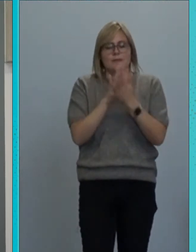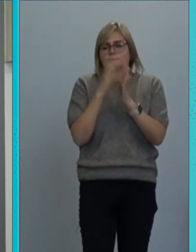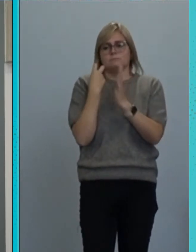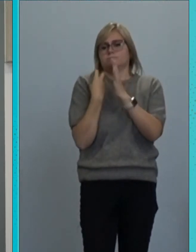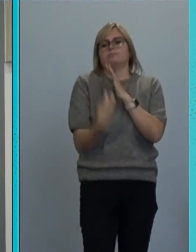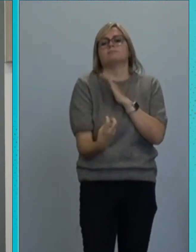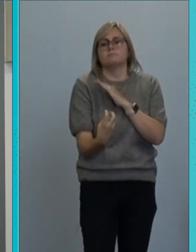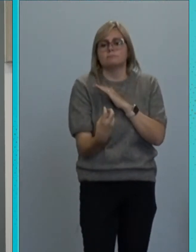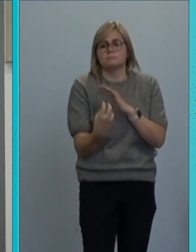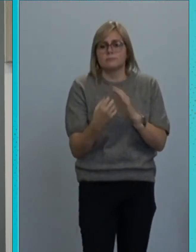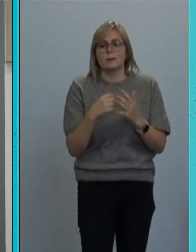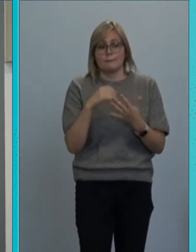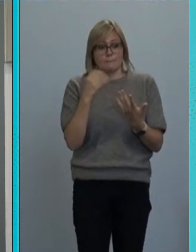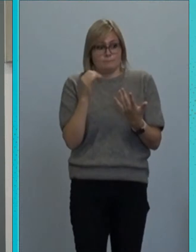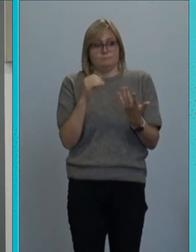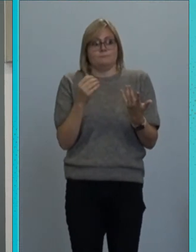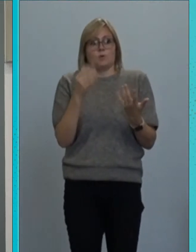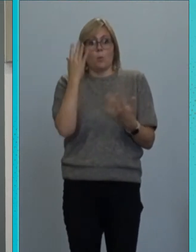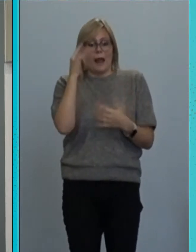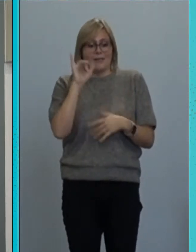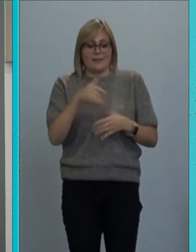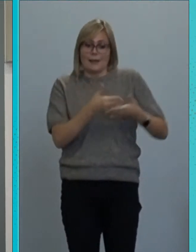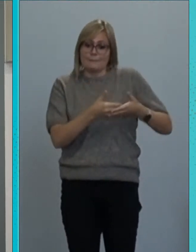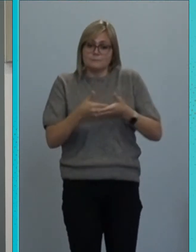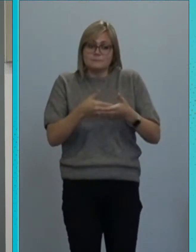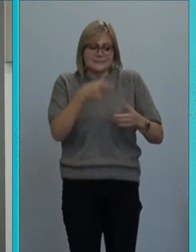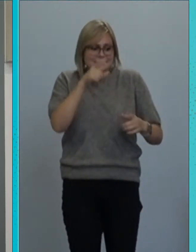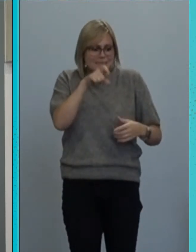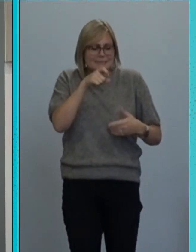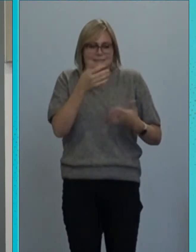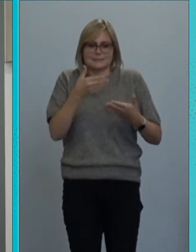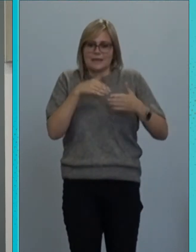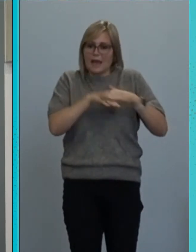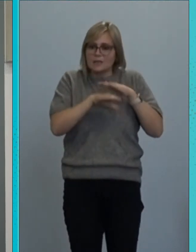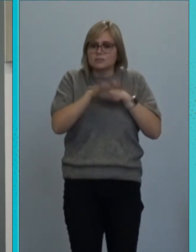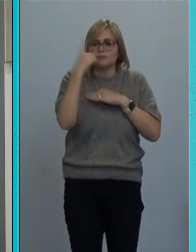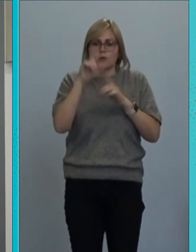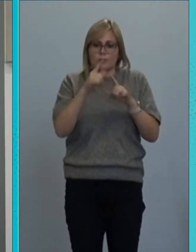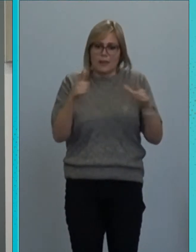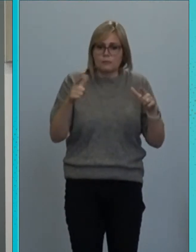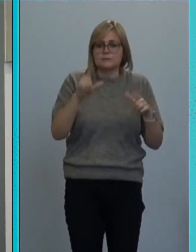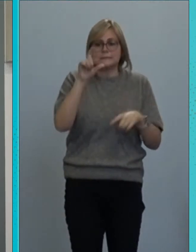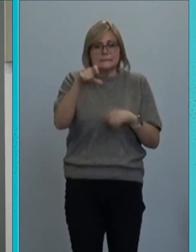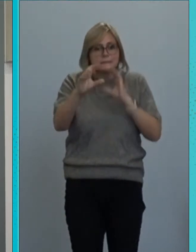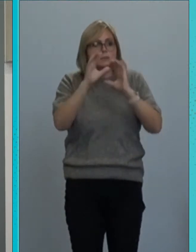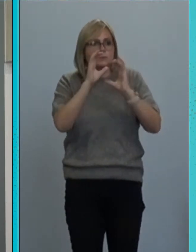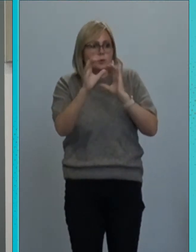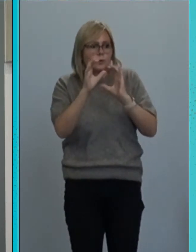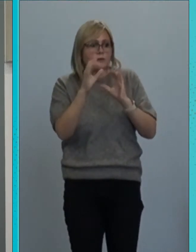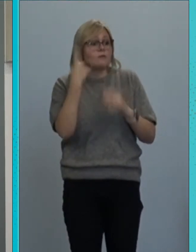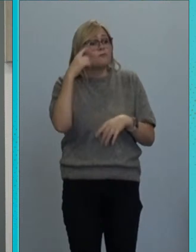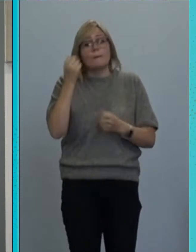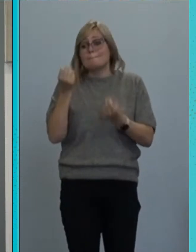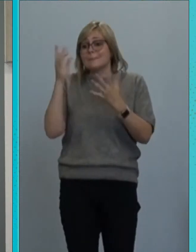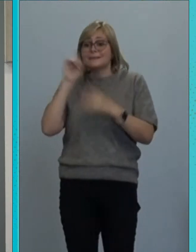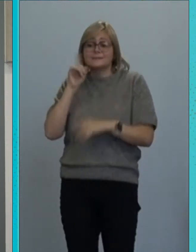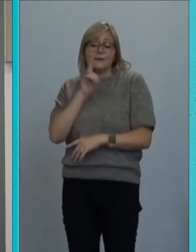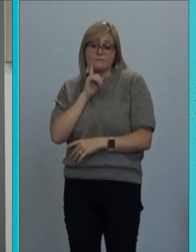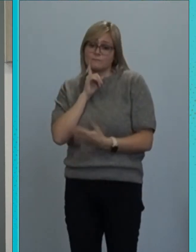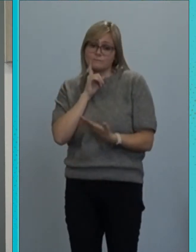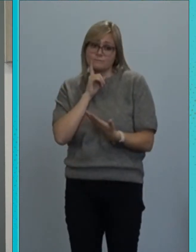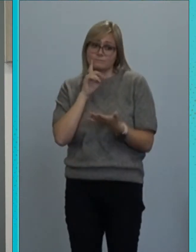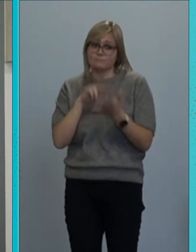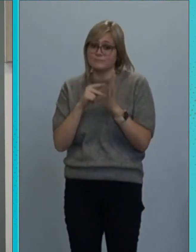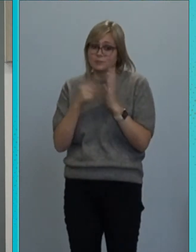because that infant needs access to language. For many deaf children, it